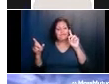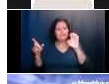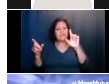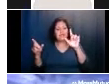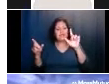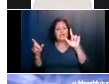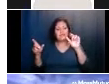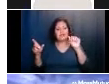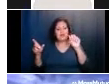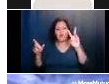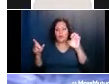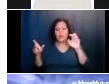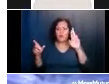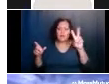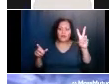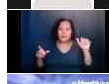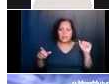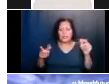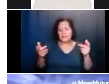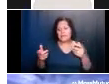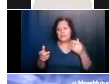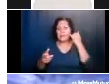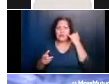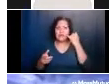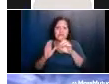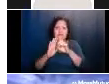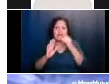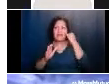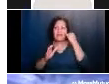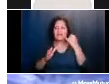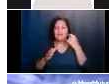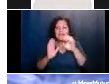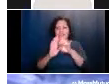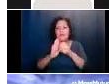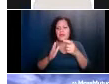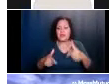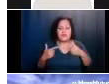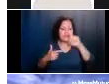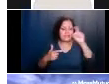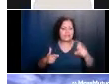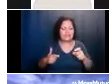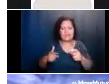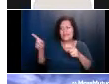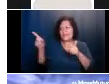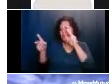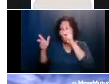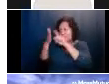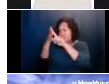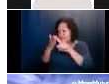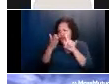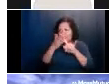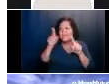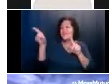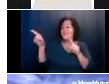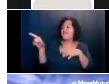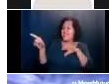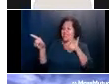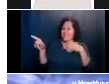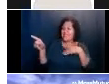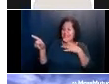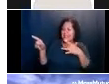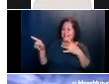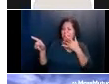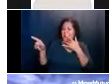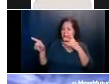So if Virginia had a better set of features that you like better than the state of Texas's program, you're perfectly